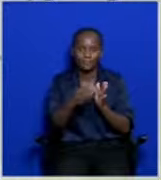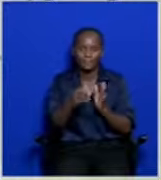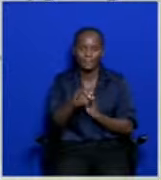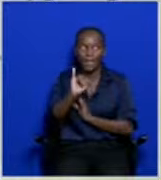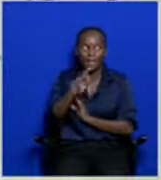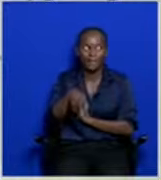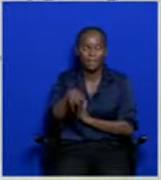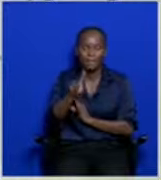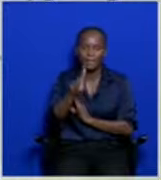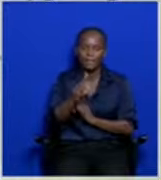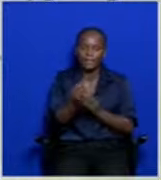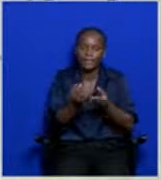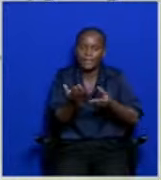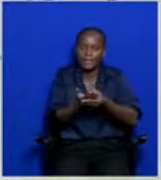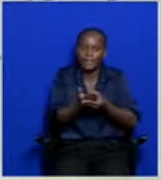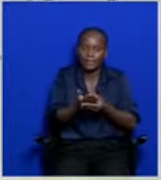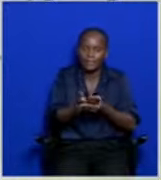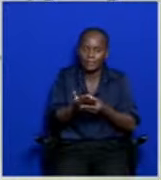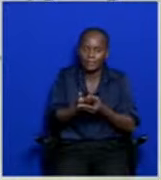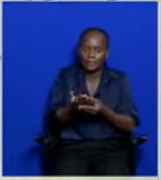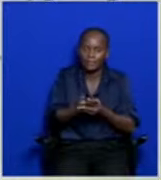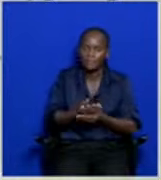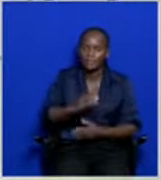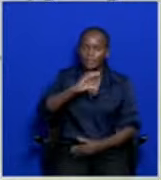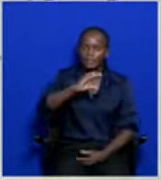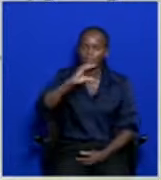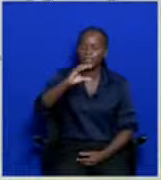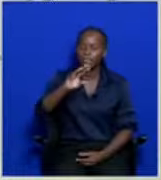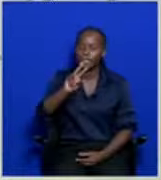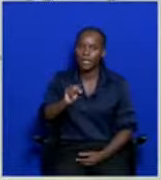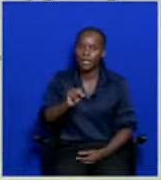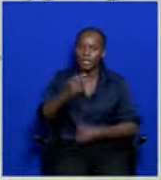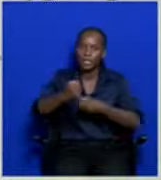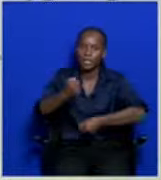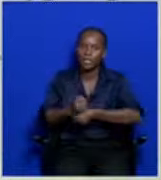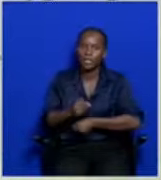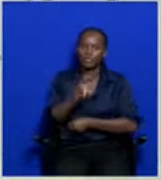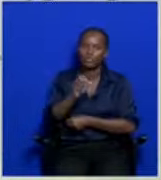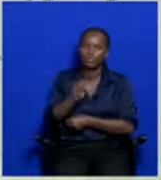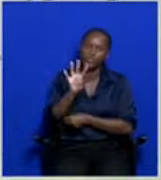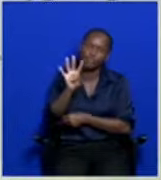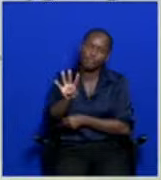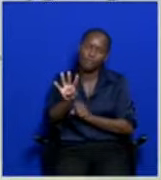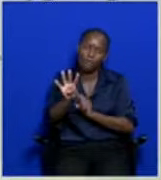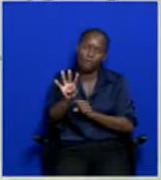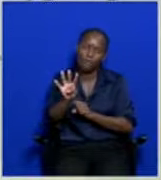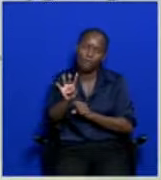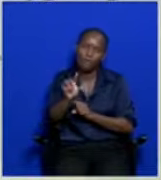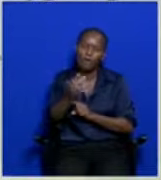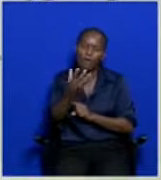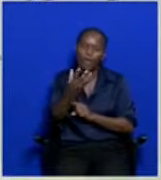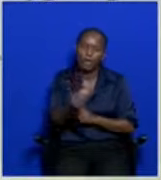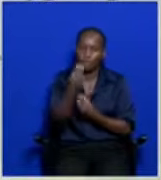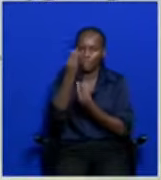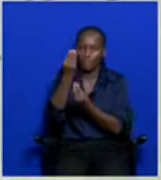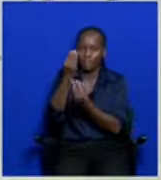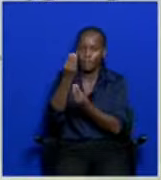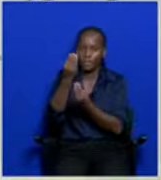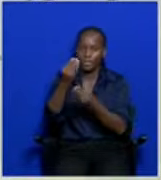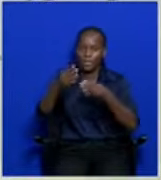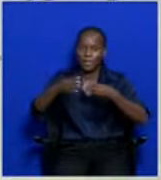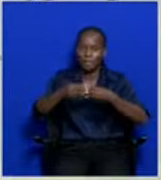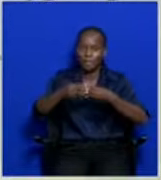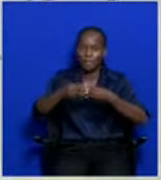CCN 2024 containing the following information. Members mentioned